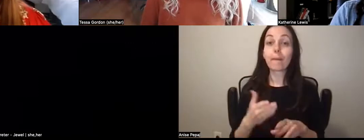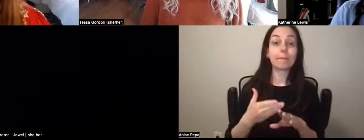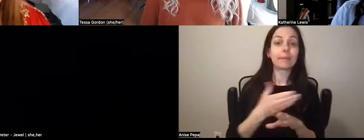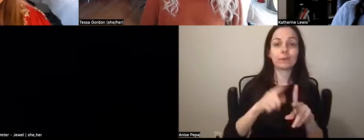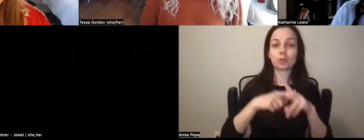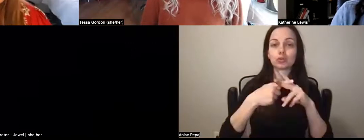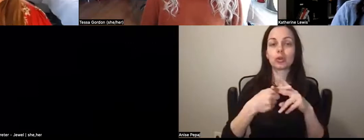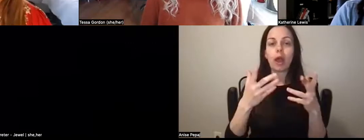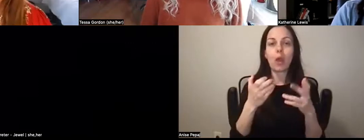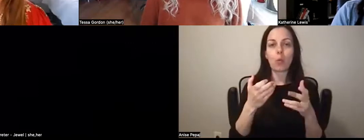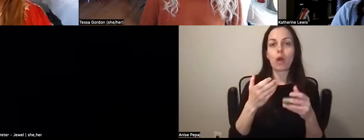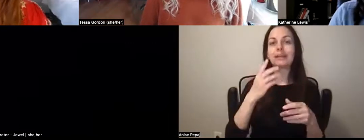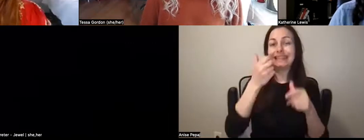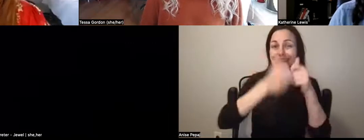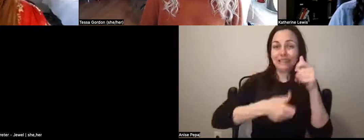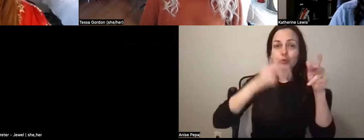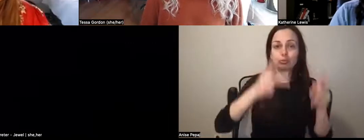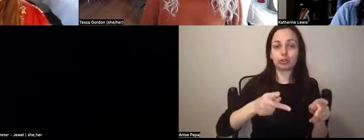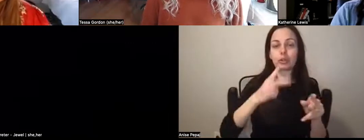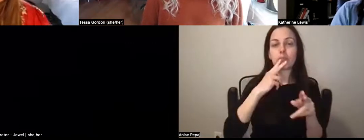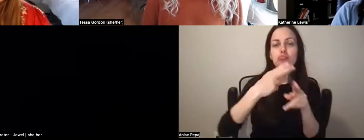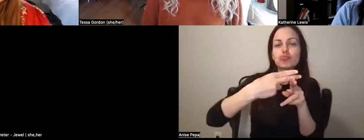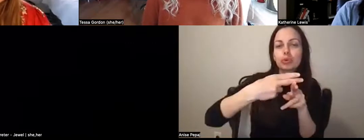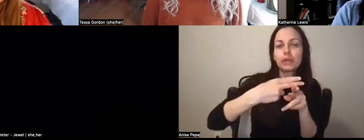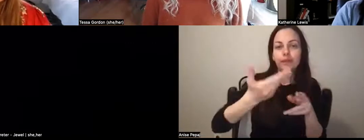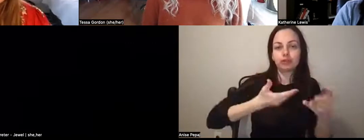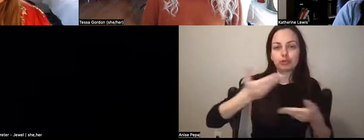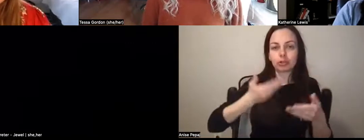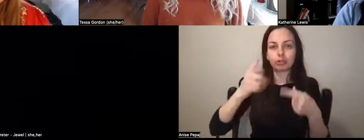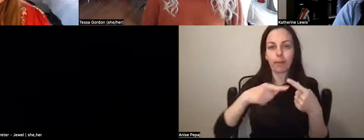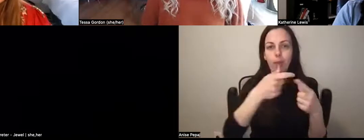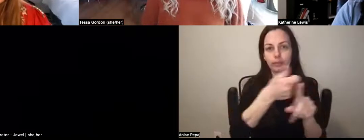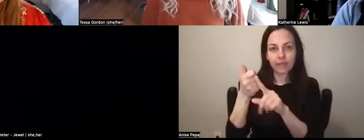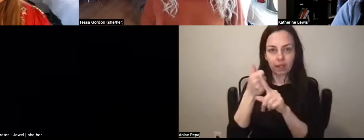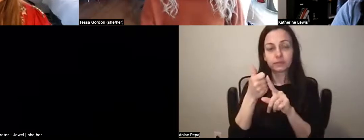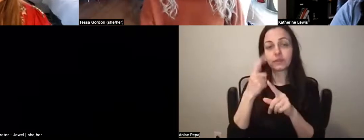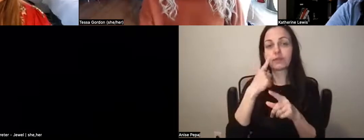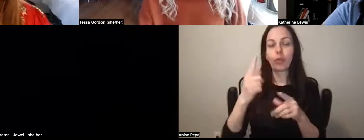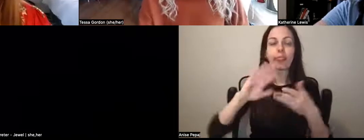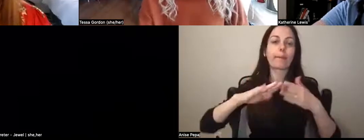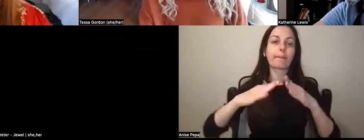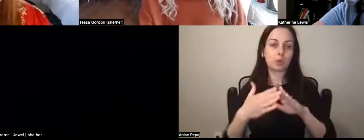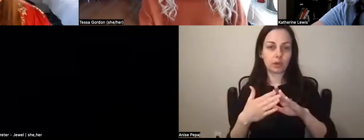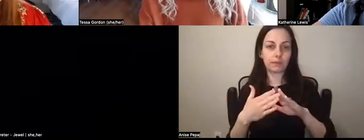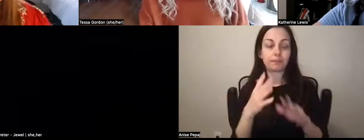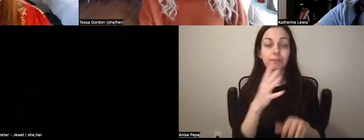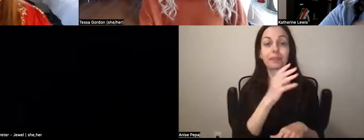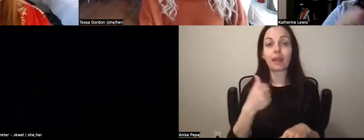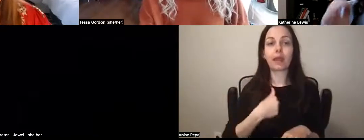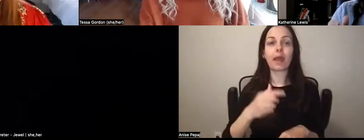a brief description, a very brief introduction of yourselves for our community tonight. And I would love to